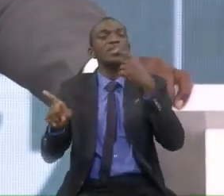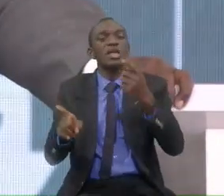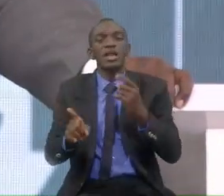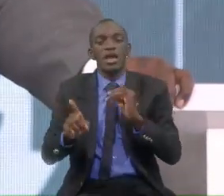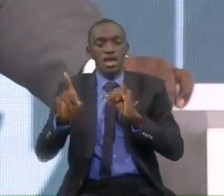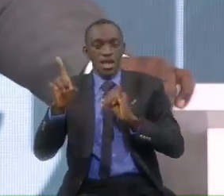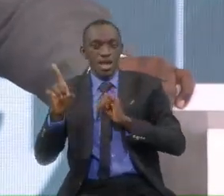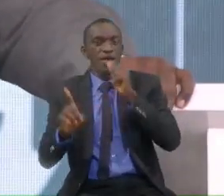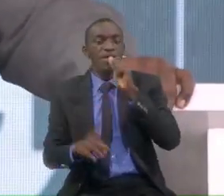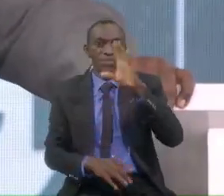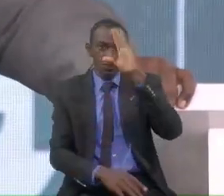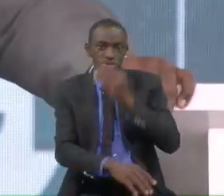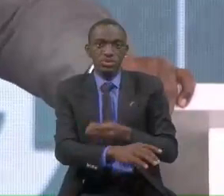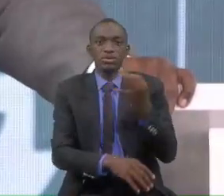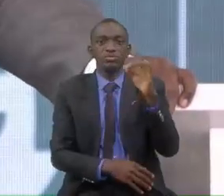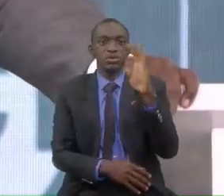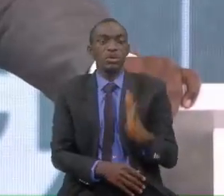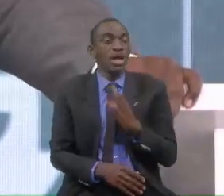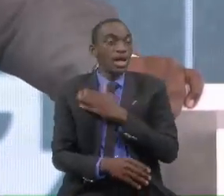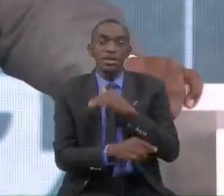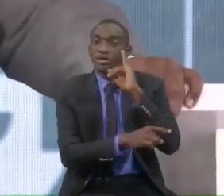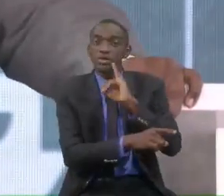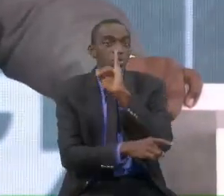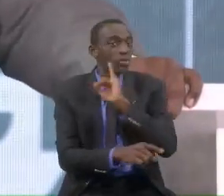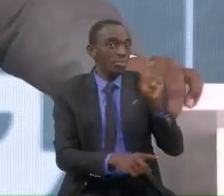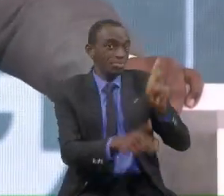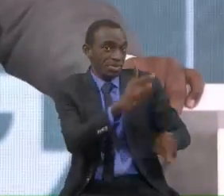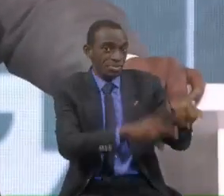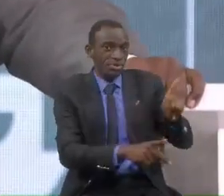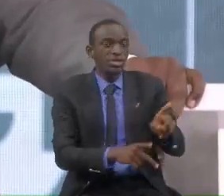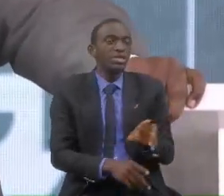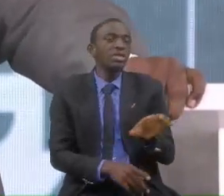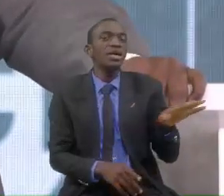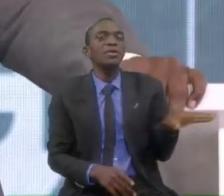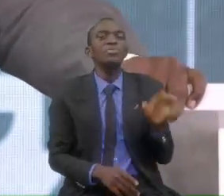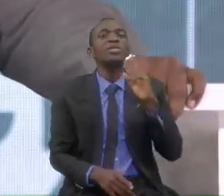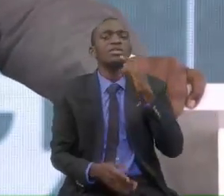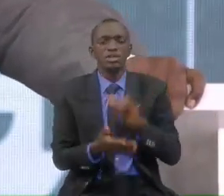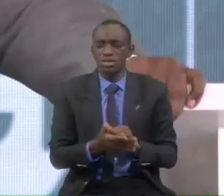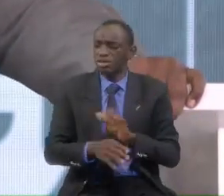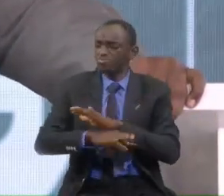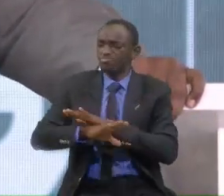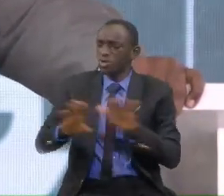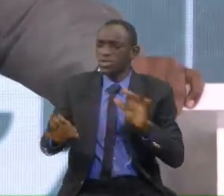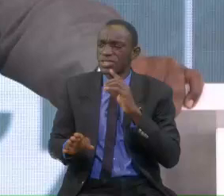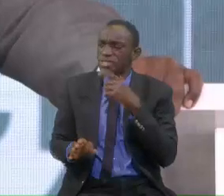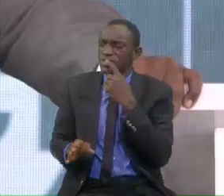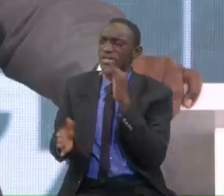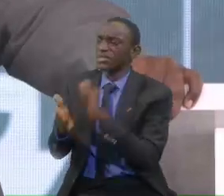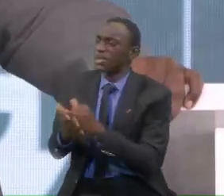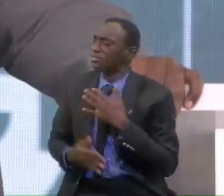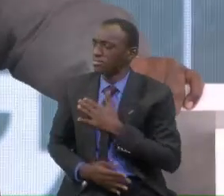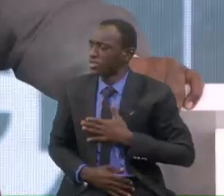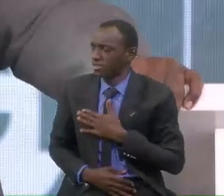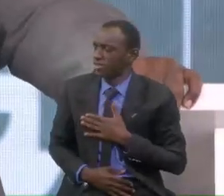and the Sanhedrin and those people said, don't say that, please. Don't